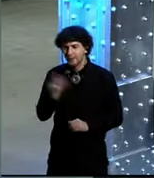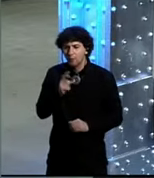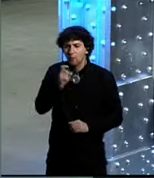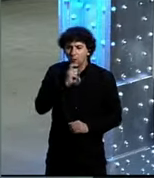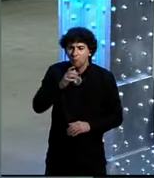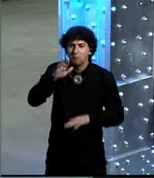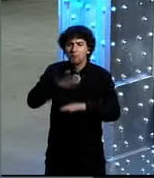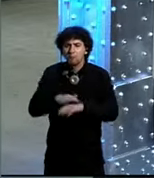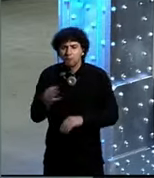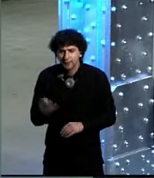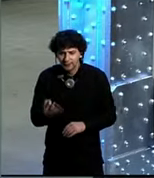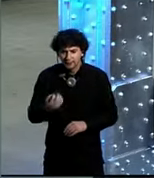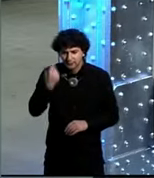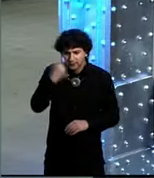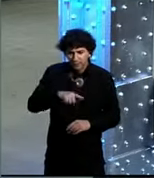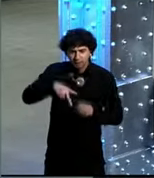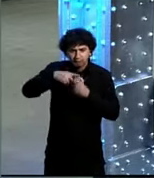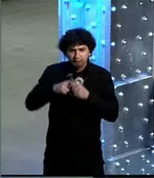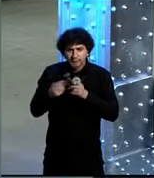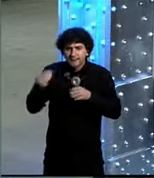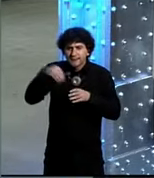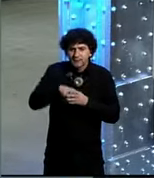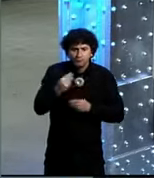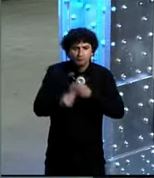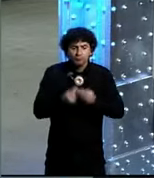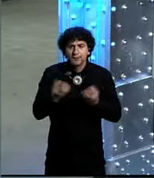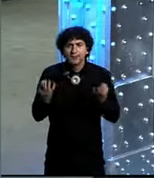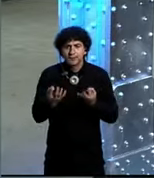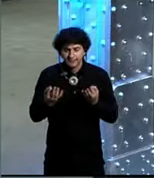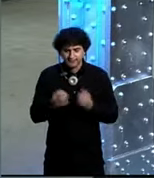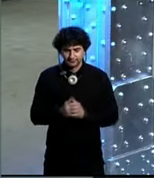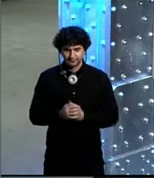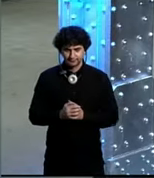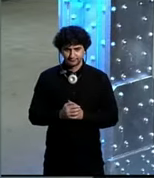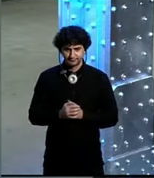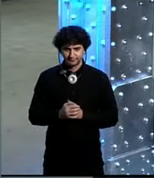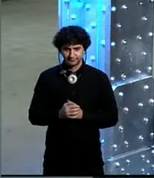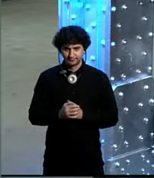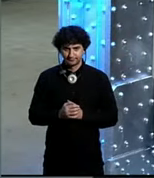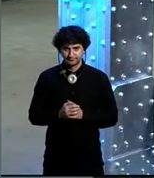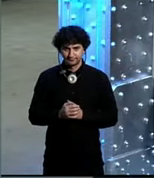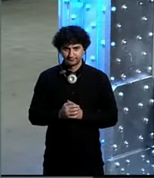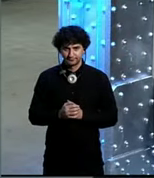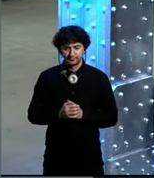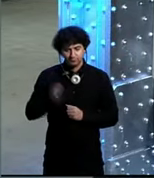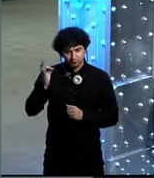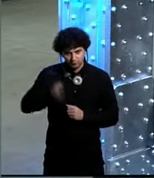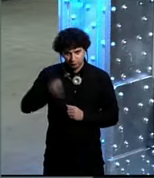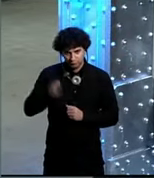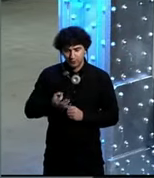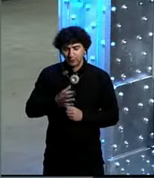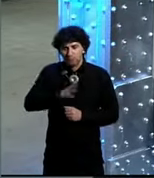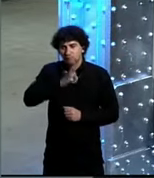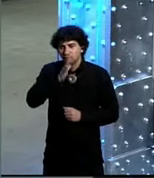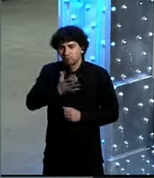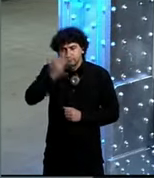and what tools we want to give our audience so that they can tell our stories onwards. And of course, the fundamental reasons, why are we even